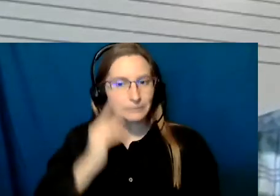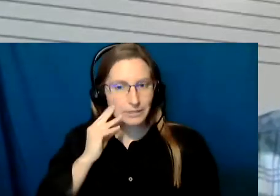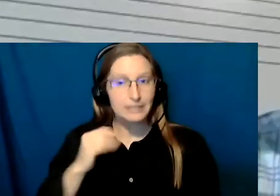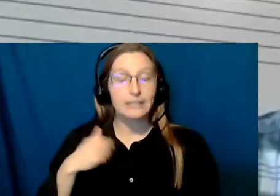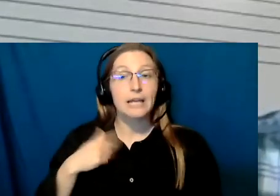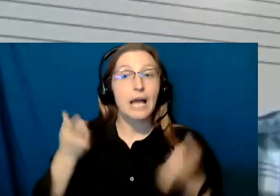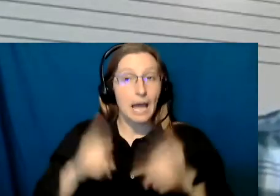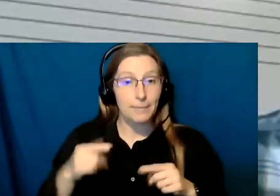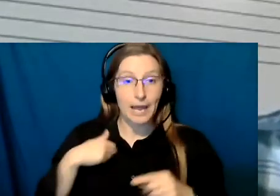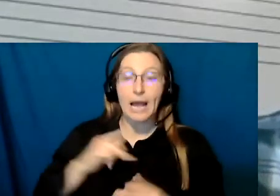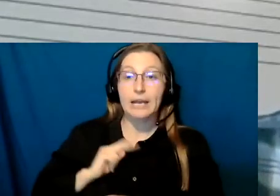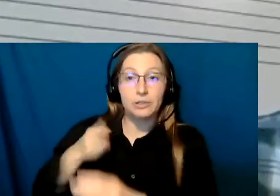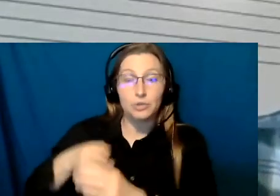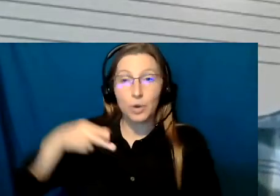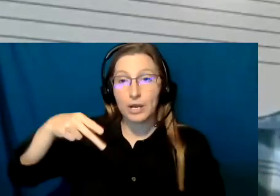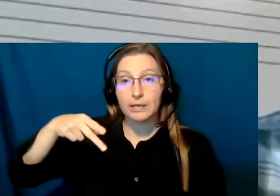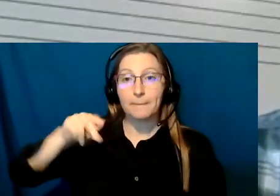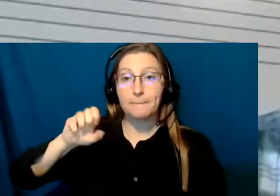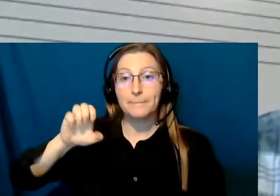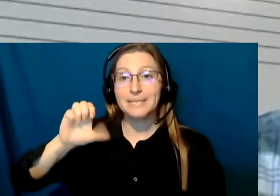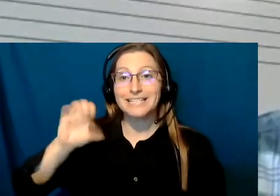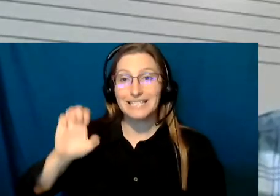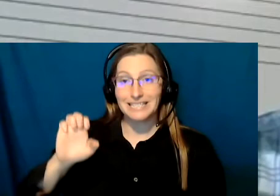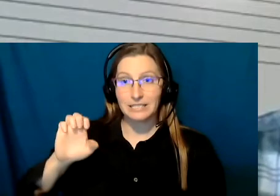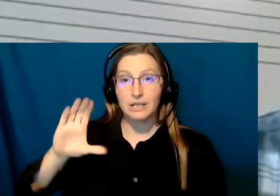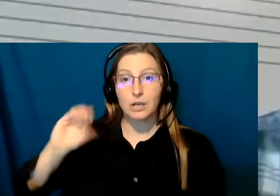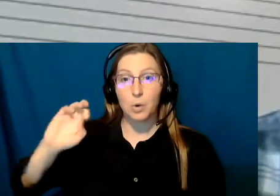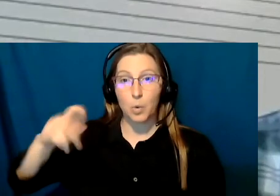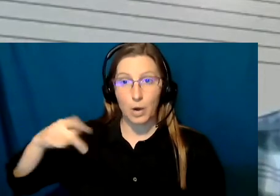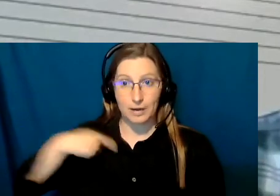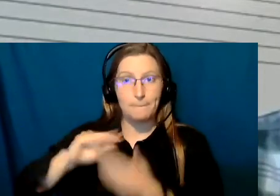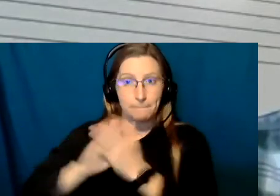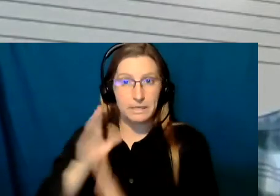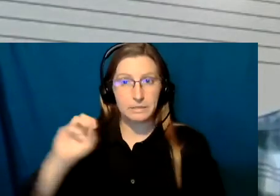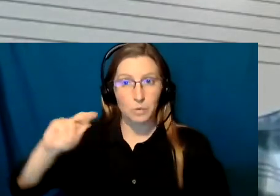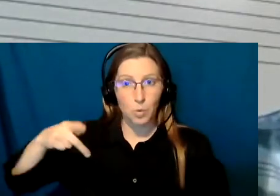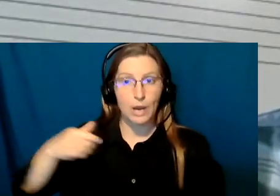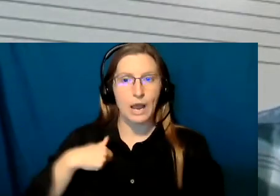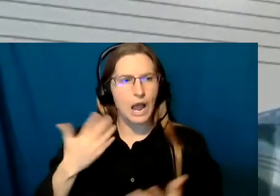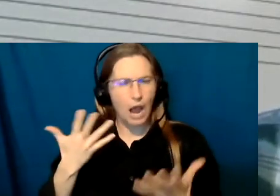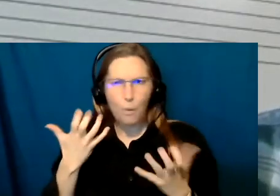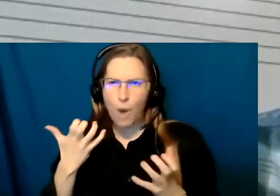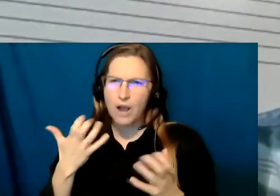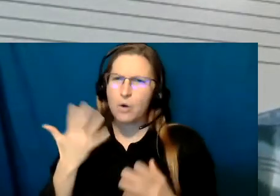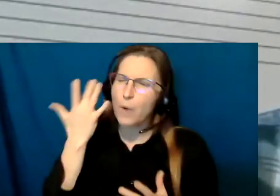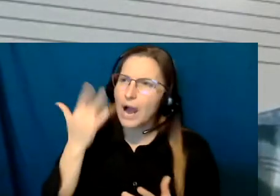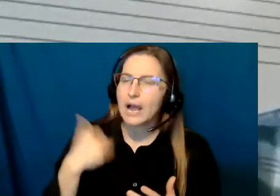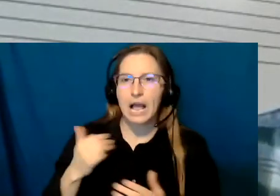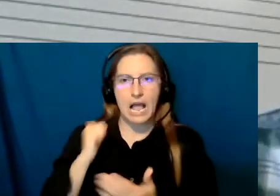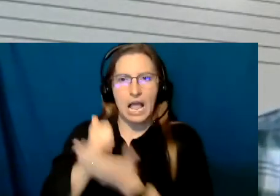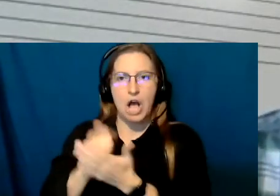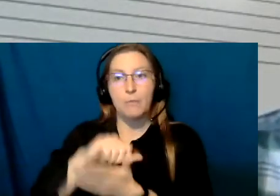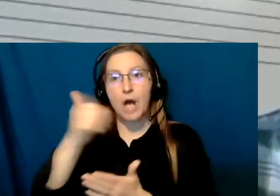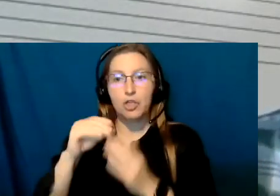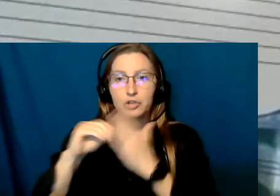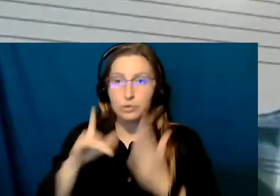the Peace Corps. And the reason I did that, my inspiration for doing that was I wanted to help students that are a lot like me.